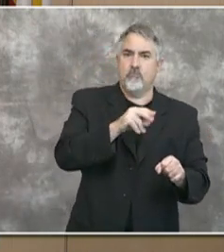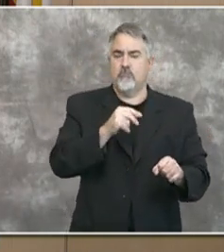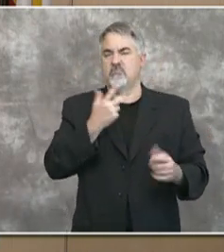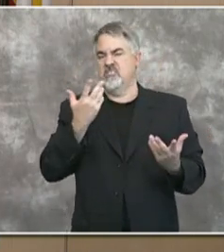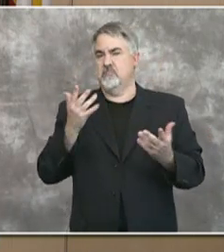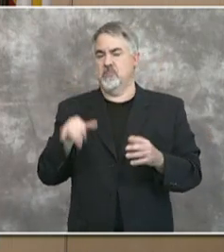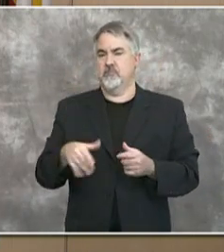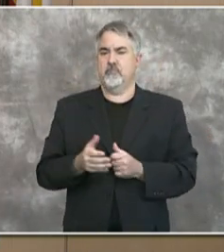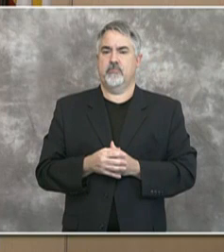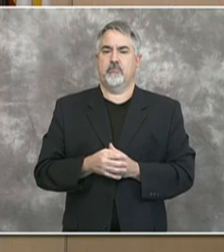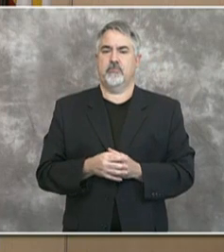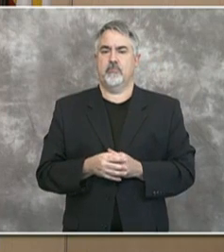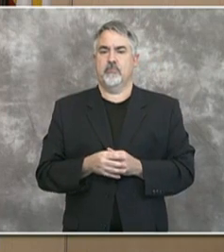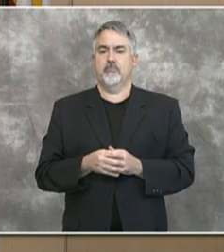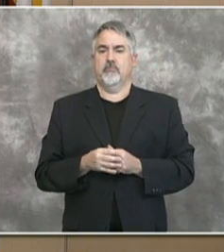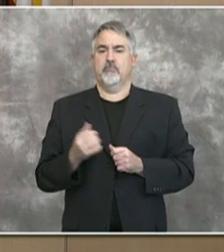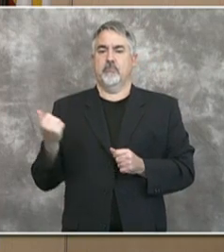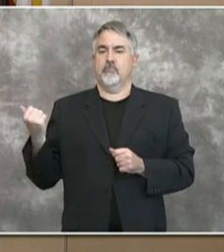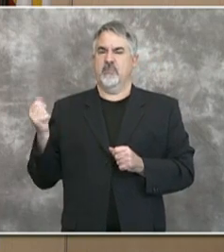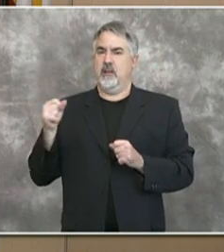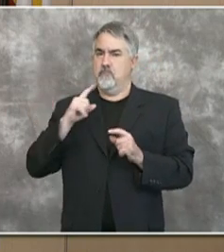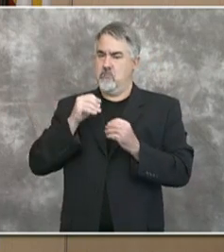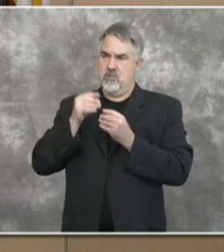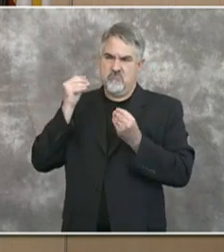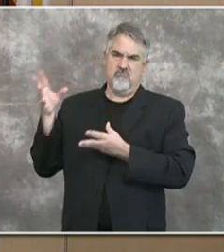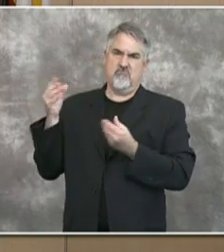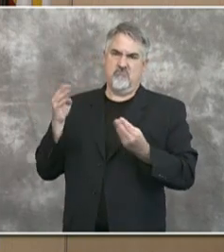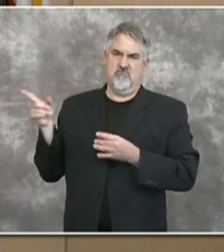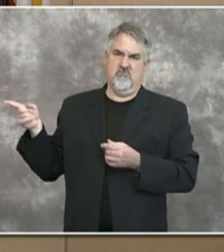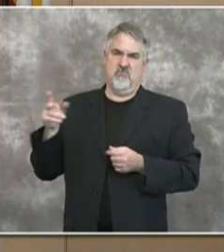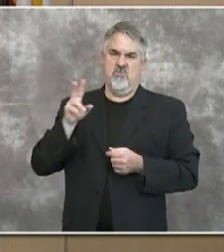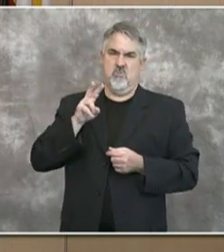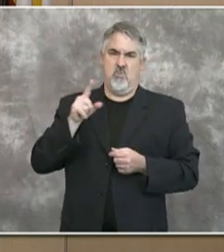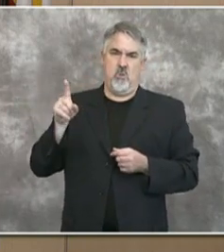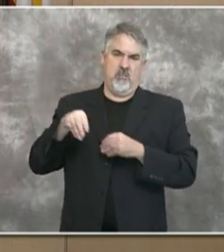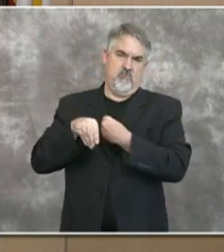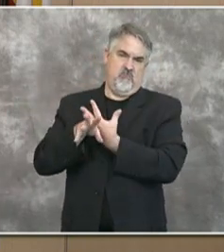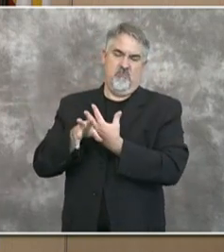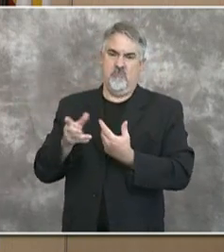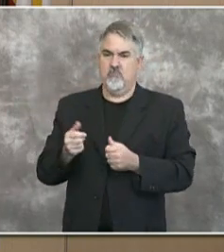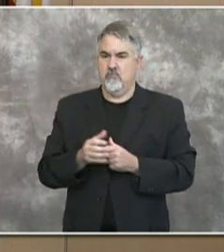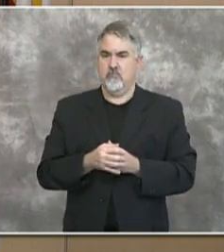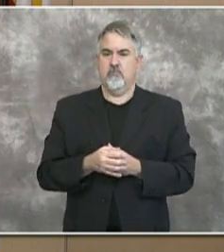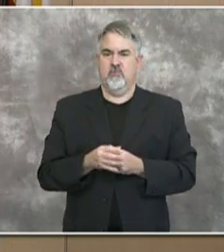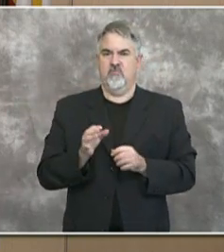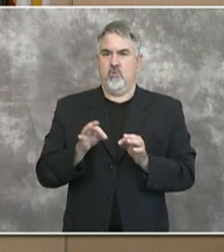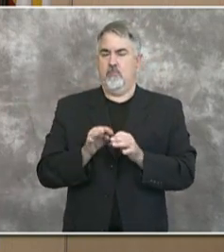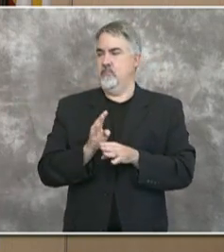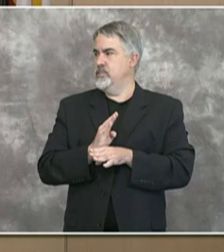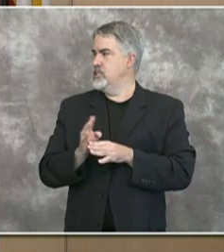of concern, and then that's reported to the jurisdiction that the business resides.